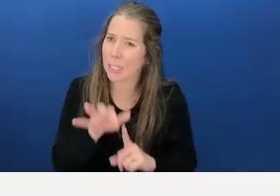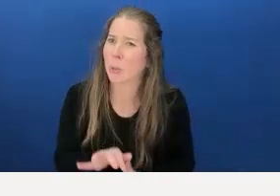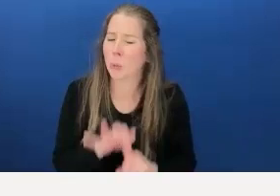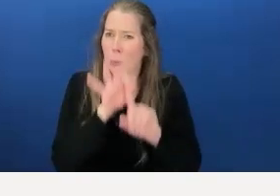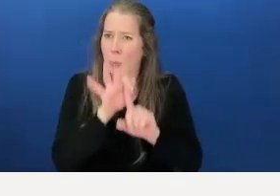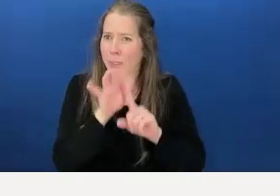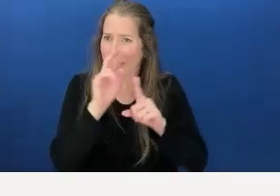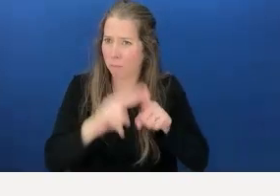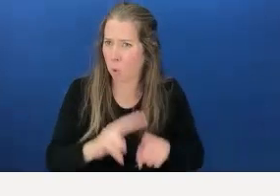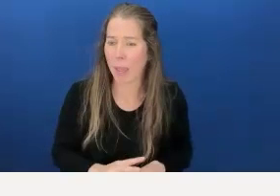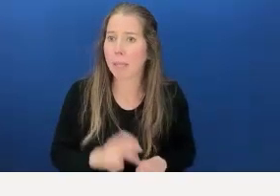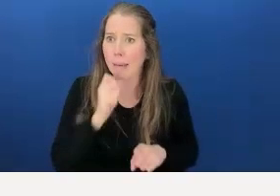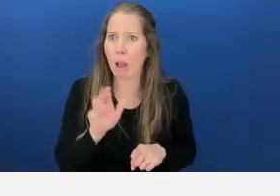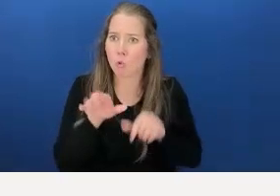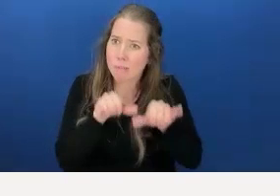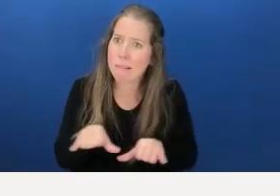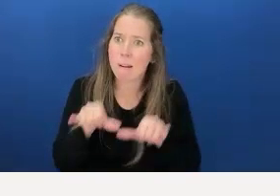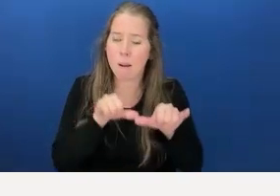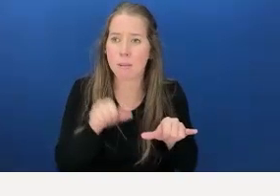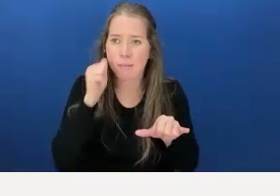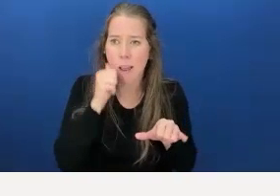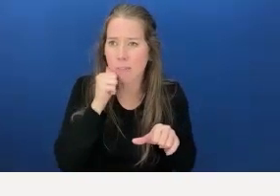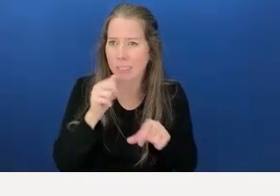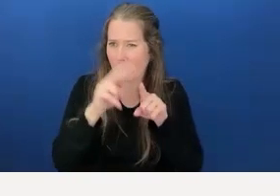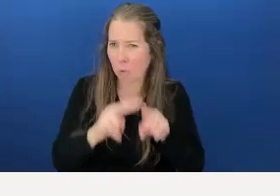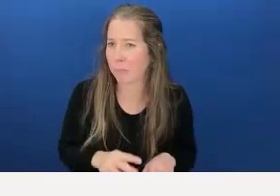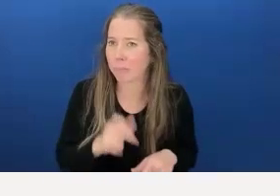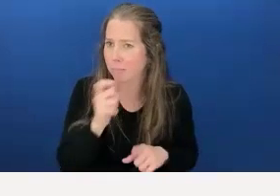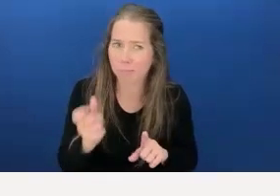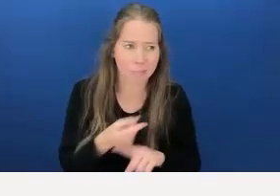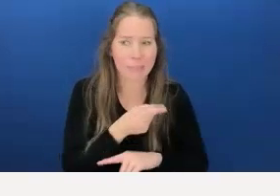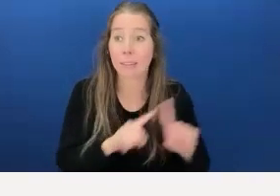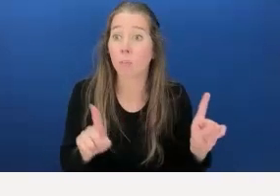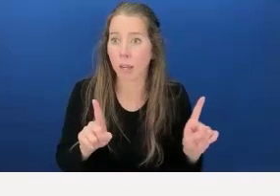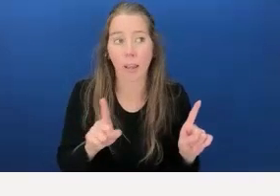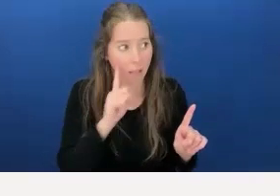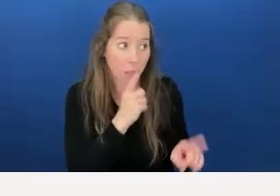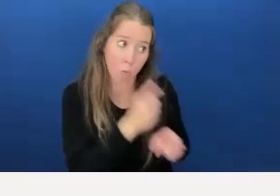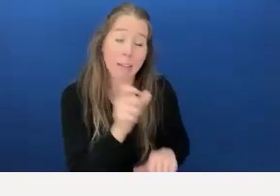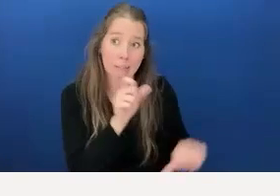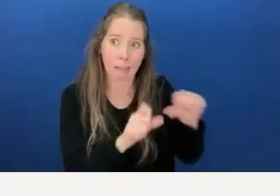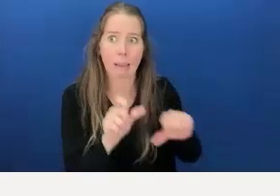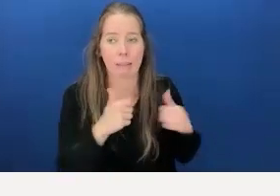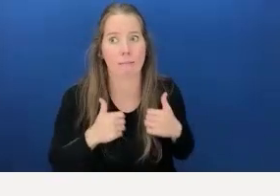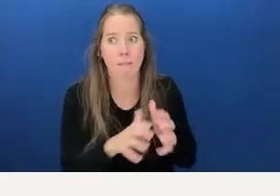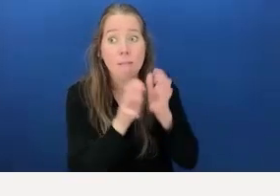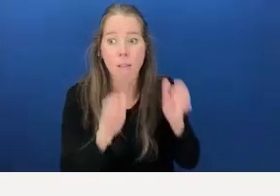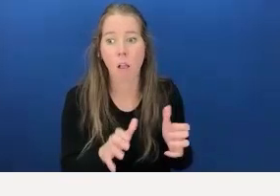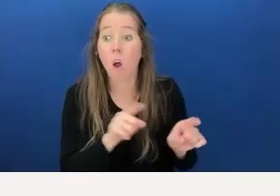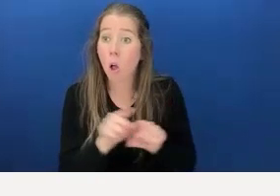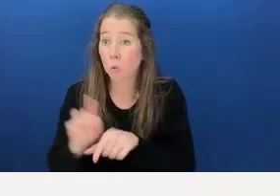terminology that's not your common everyday terminology. And I think you're right, the sciences have a lot of that. Even